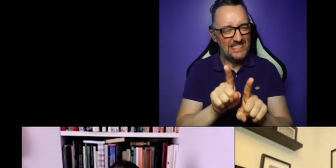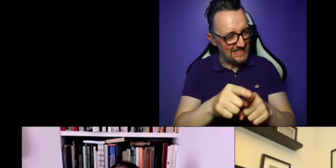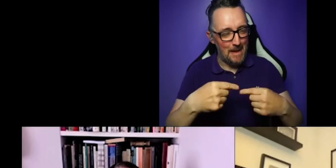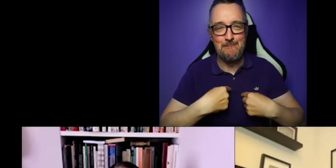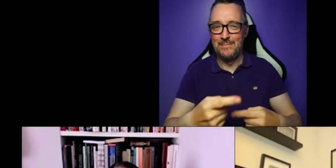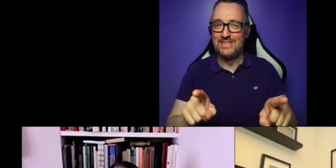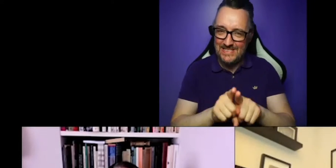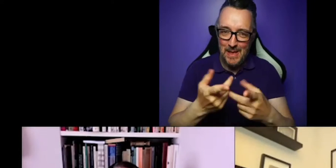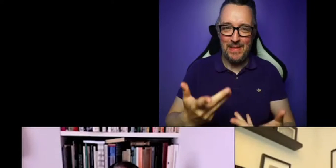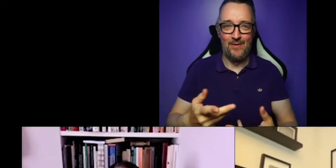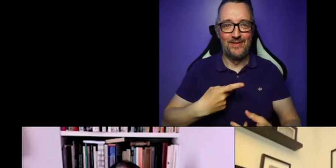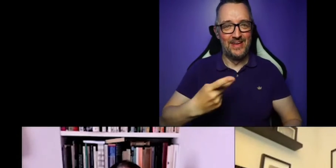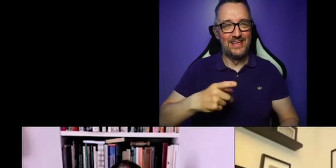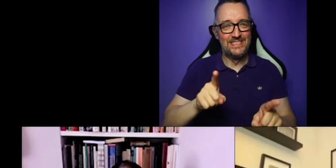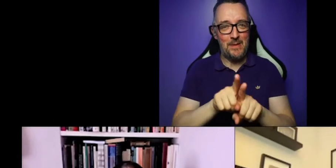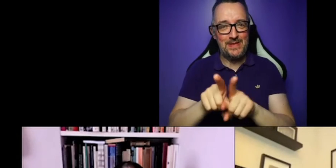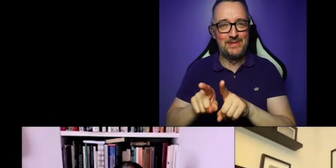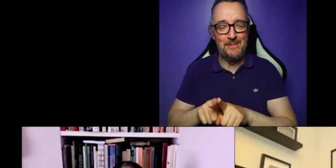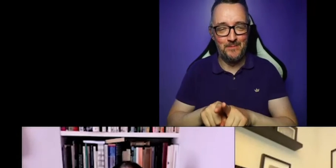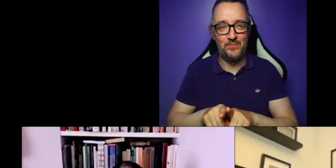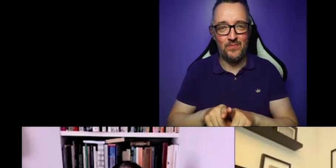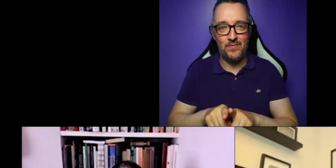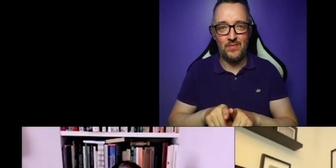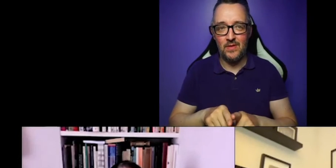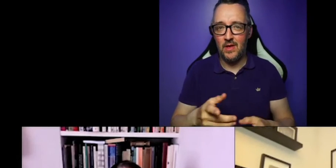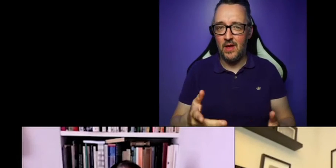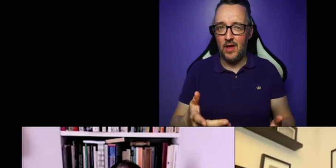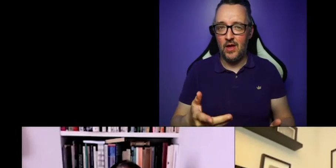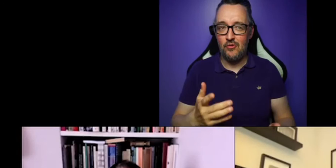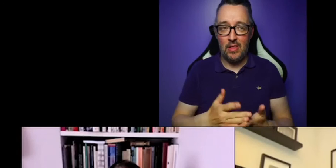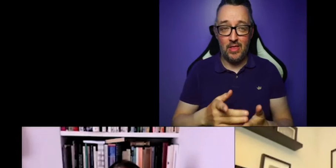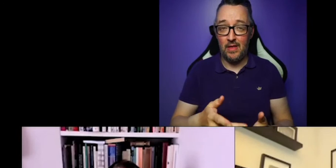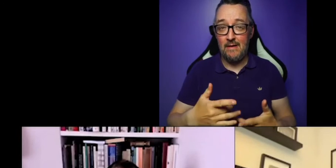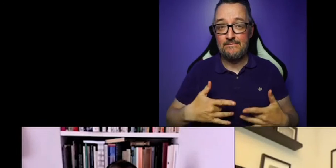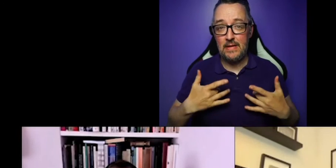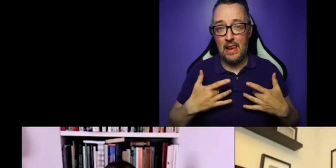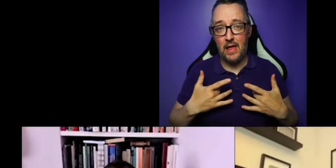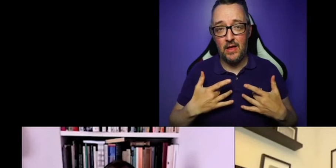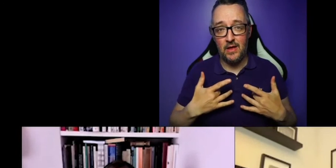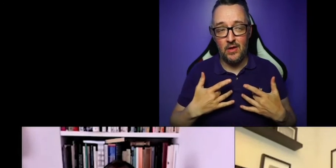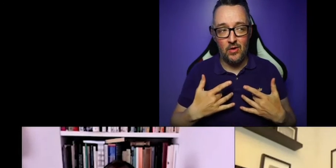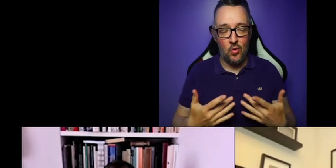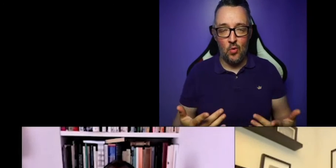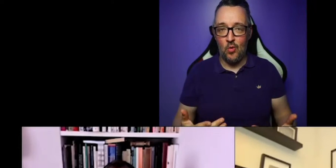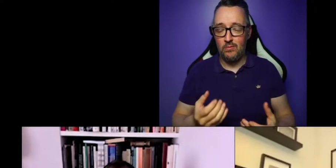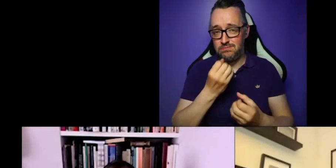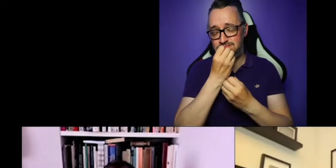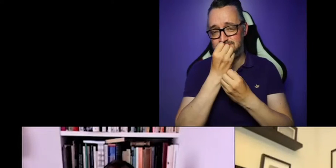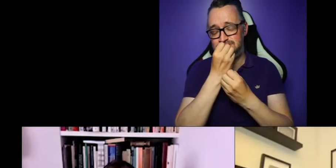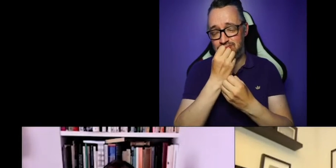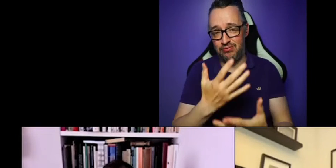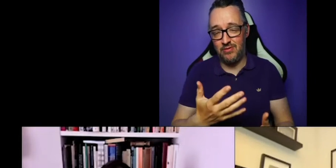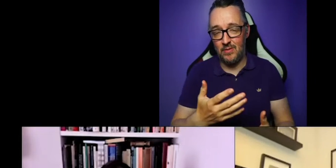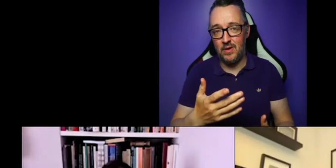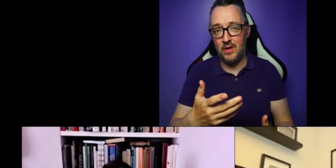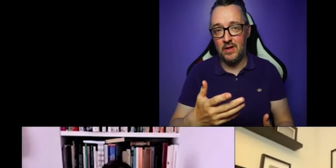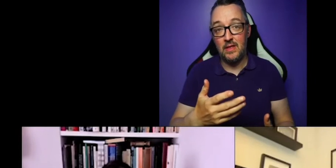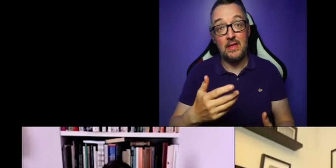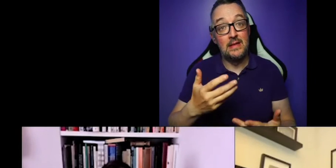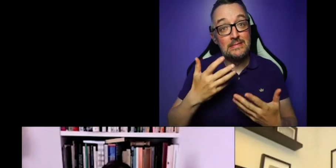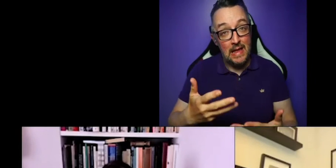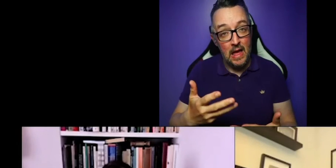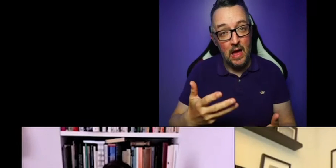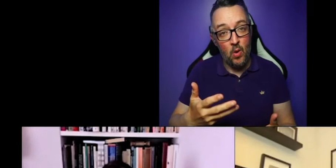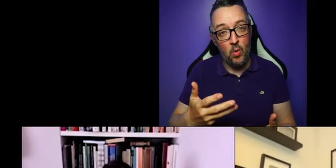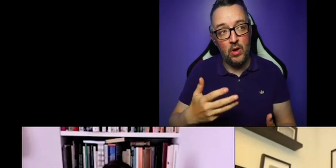of us. And it was... And it was just a fabulous feeling, but I hadn't realised at that point, which is